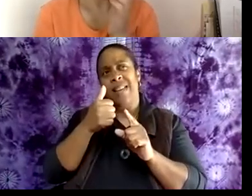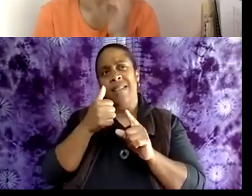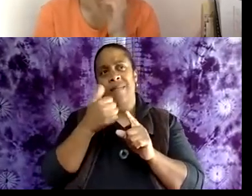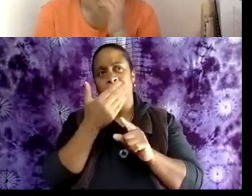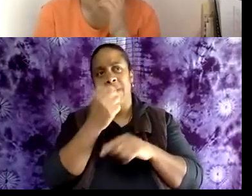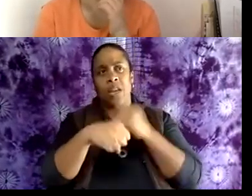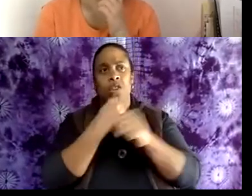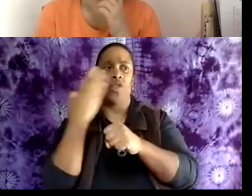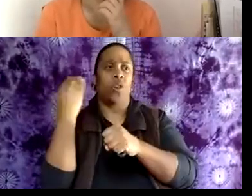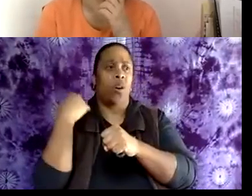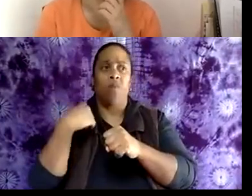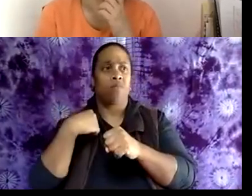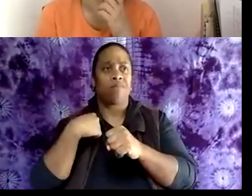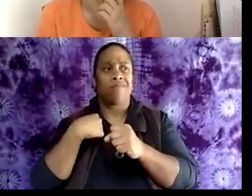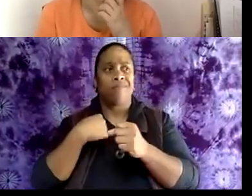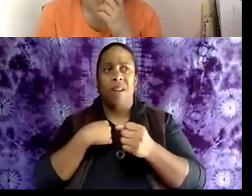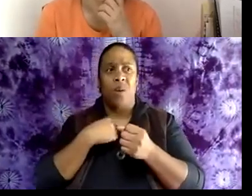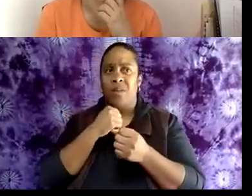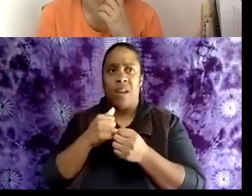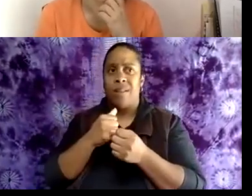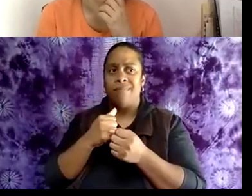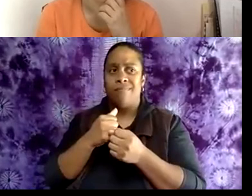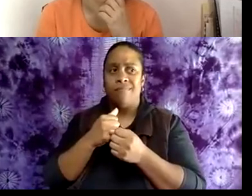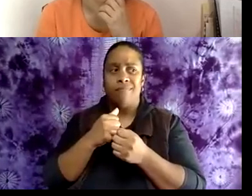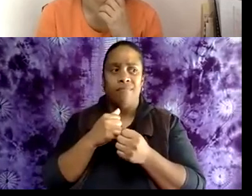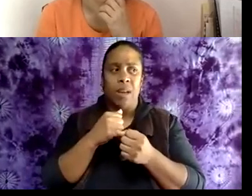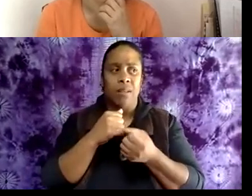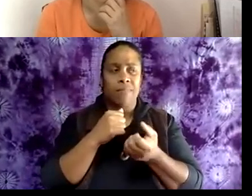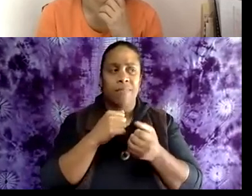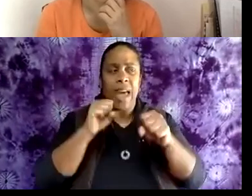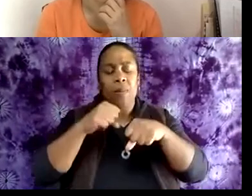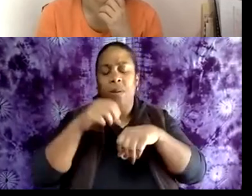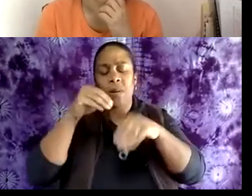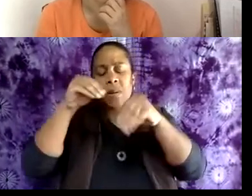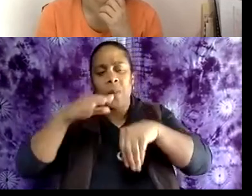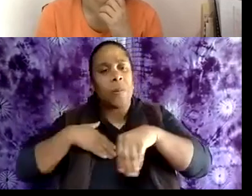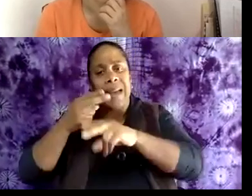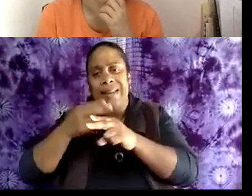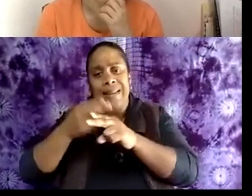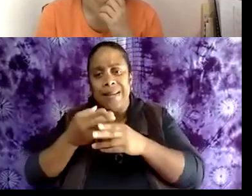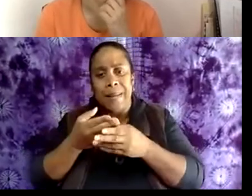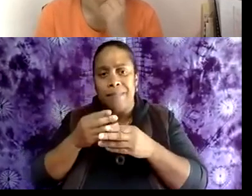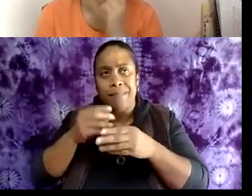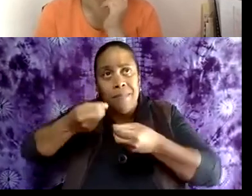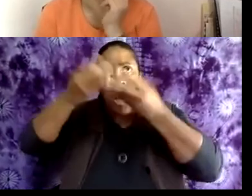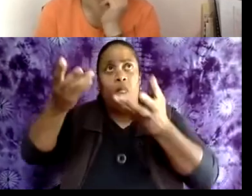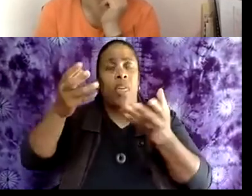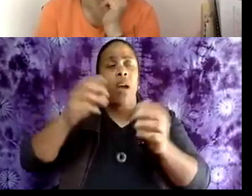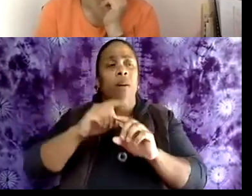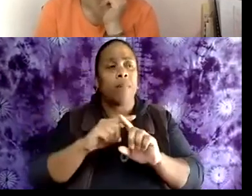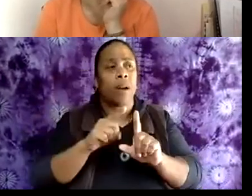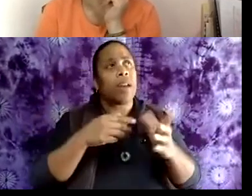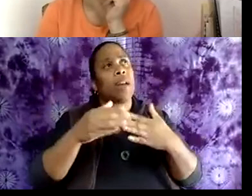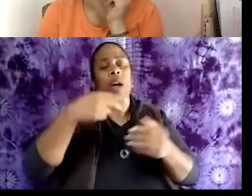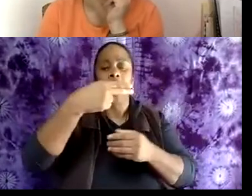so for me, like edging into that and like to be open is part of how it's here. So I love that we're talking about it in a way that's so inclusive and open. All right, Henry